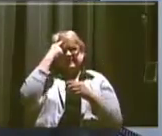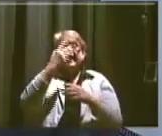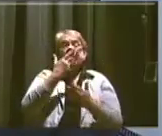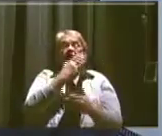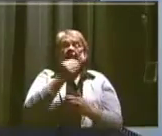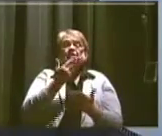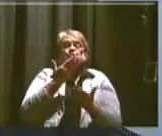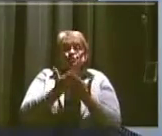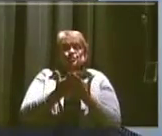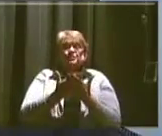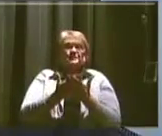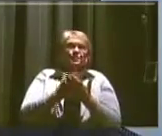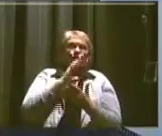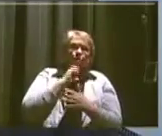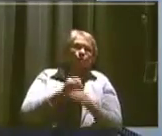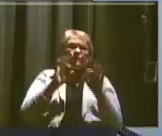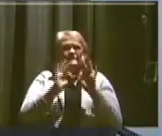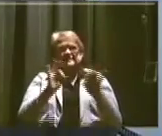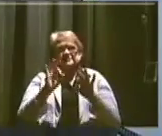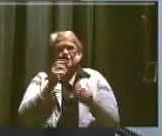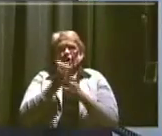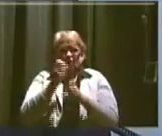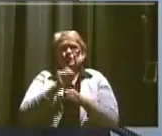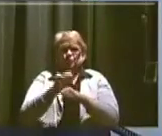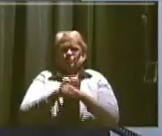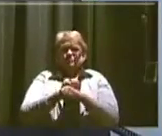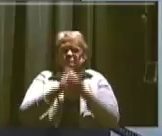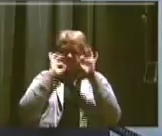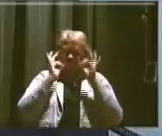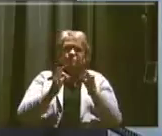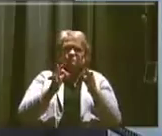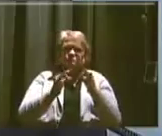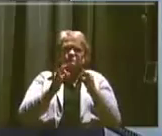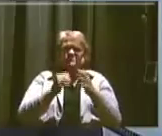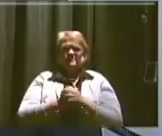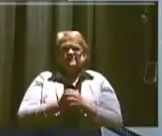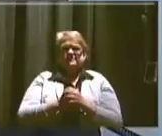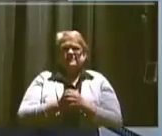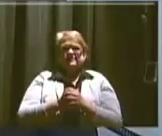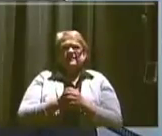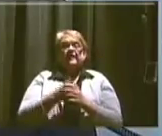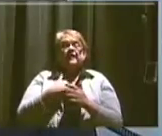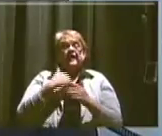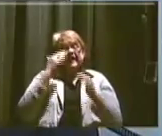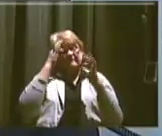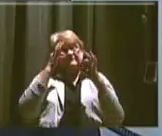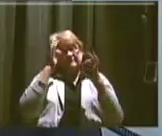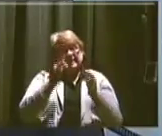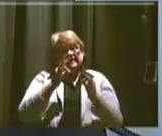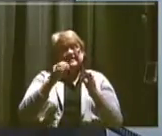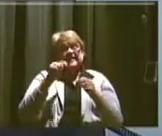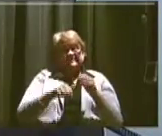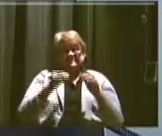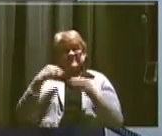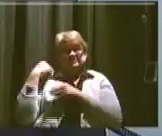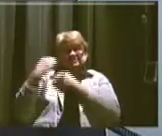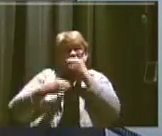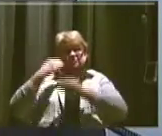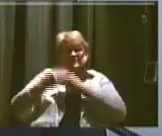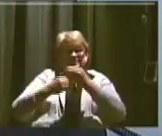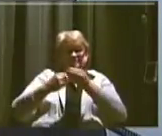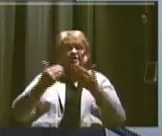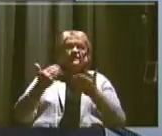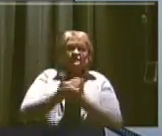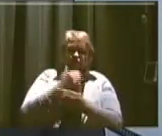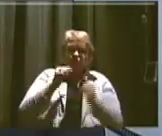old-fashioned hard work and determination. Have faith that this generation of blossoming